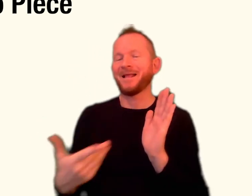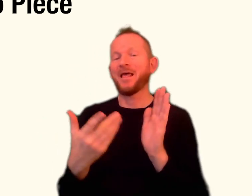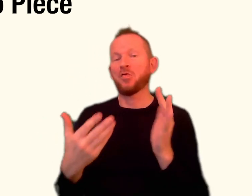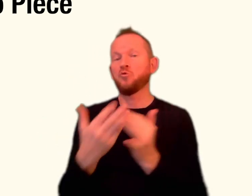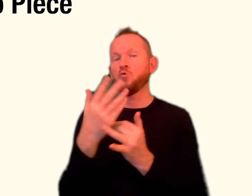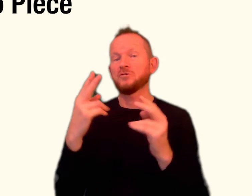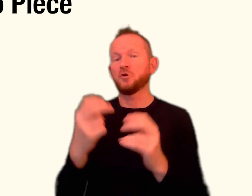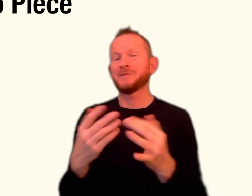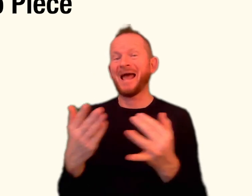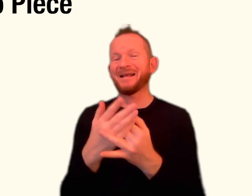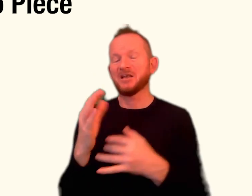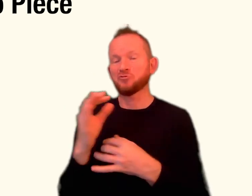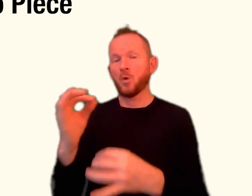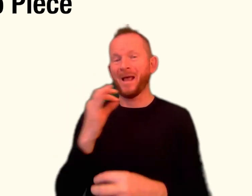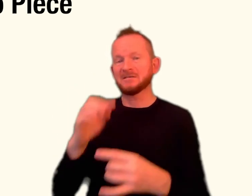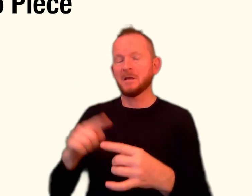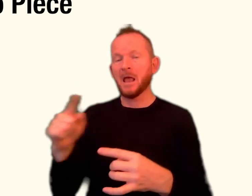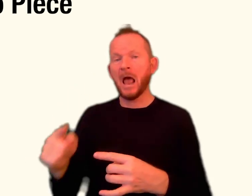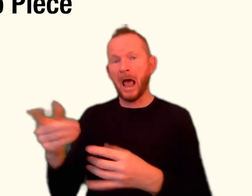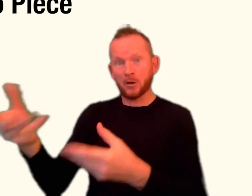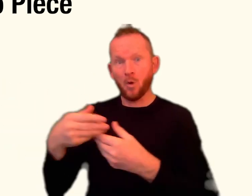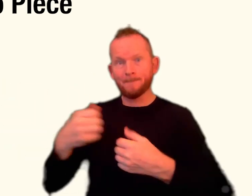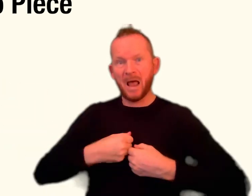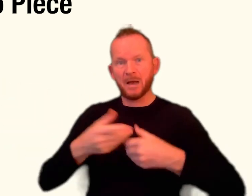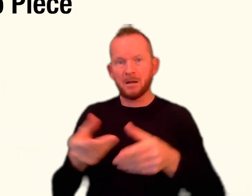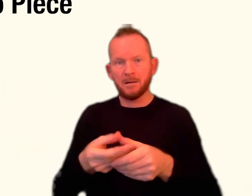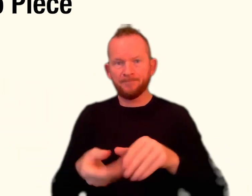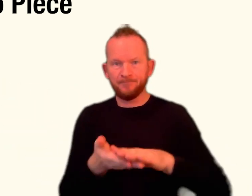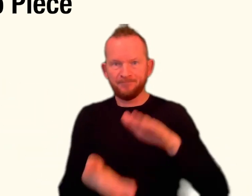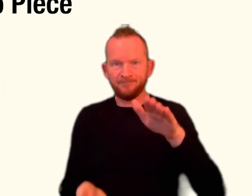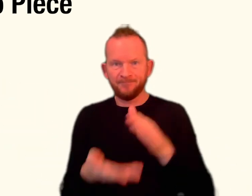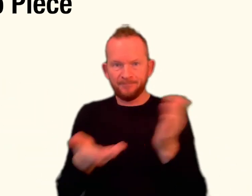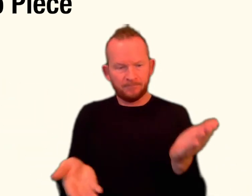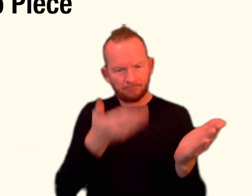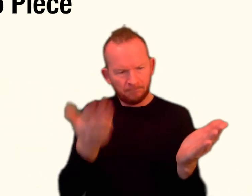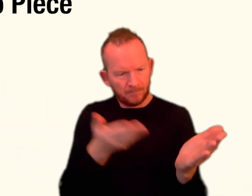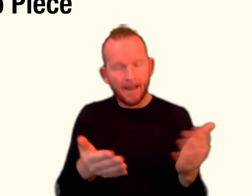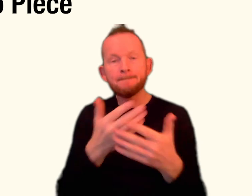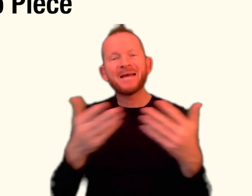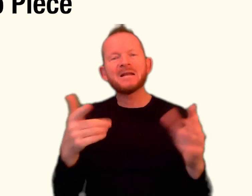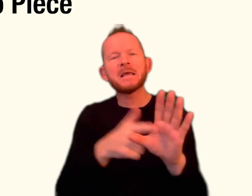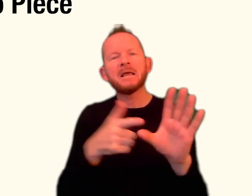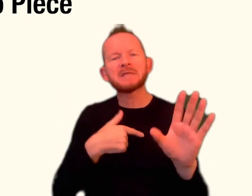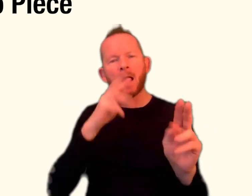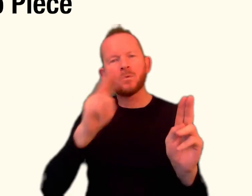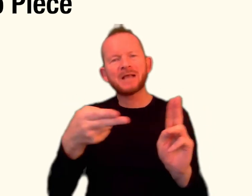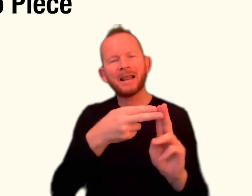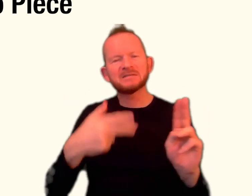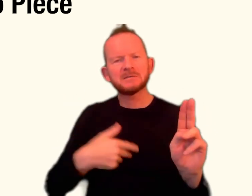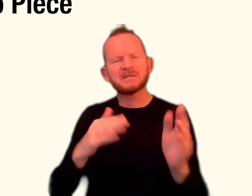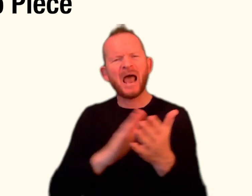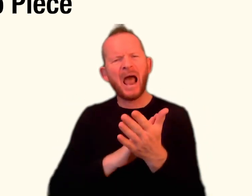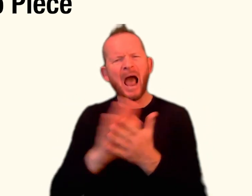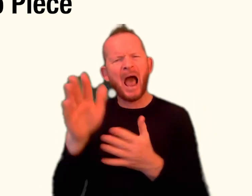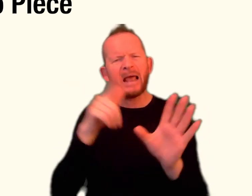request. I've got my school records, and for many years I was classed as highly strung. Now, whatever